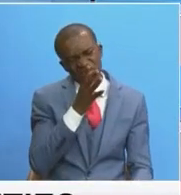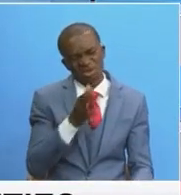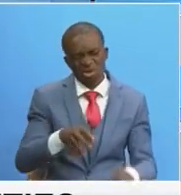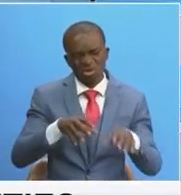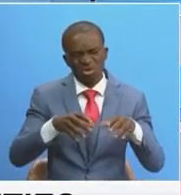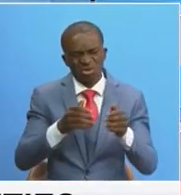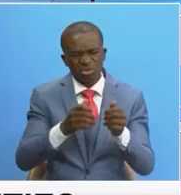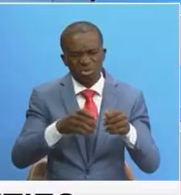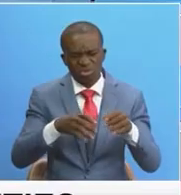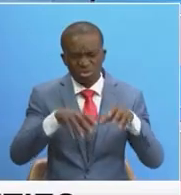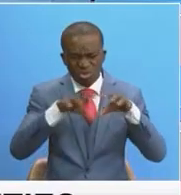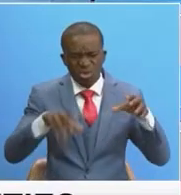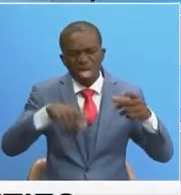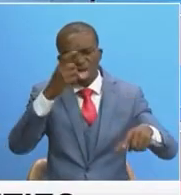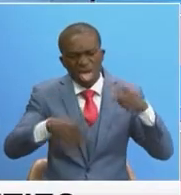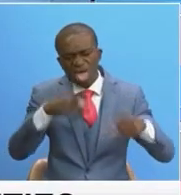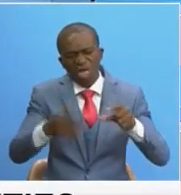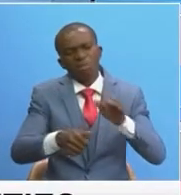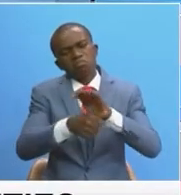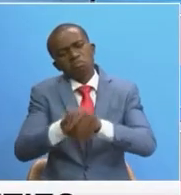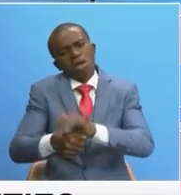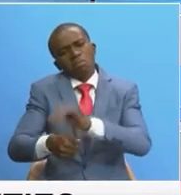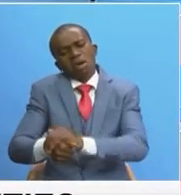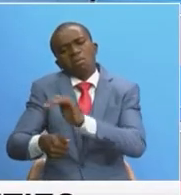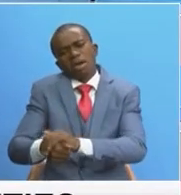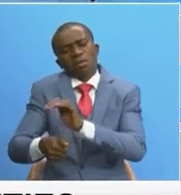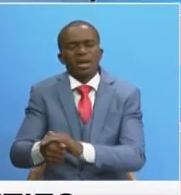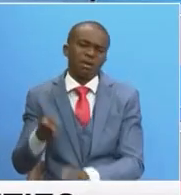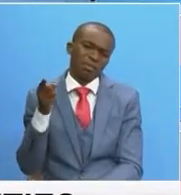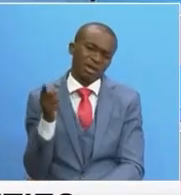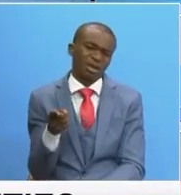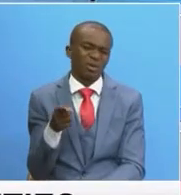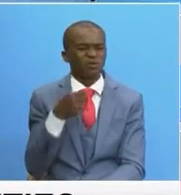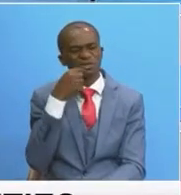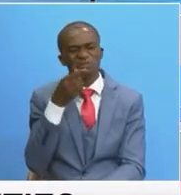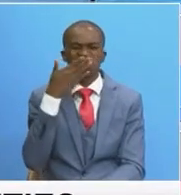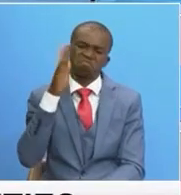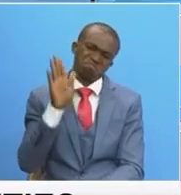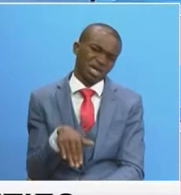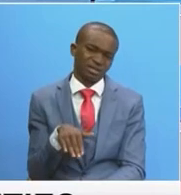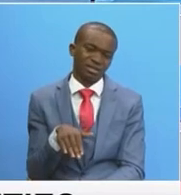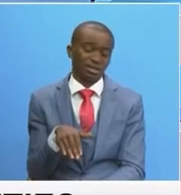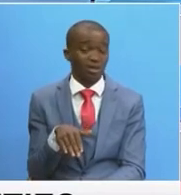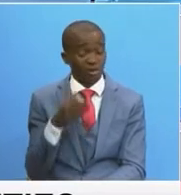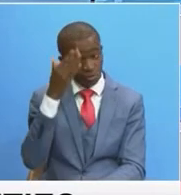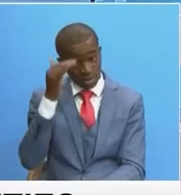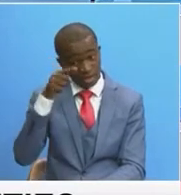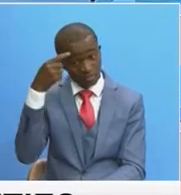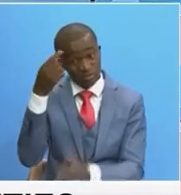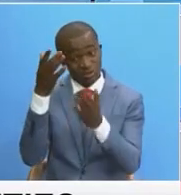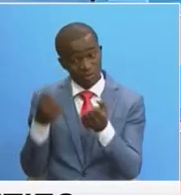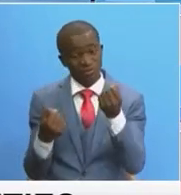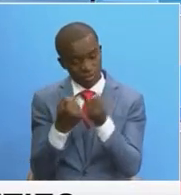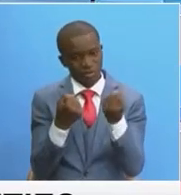with intellectual disability from society, making it difficult for the government and its partners to offer the